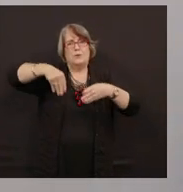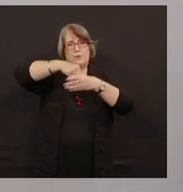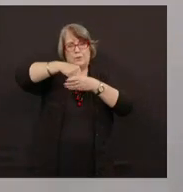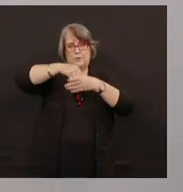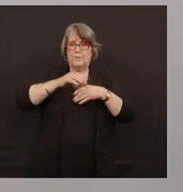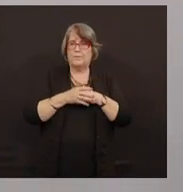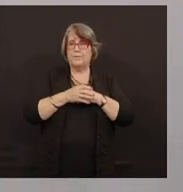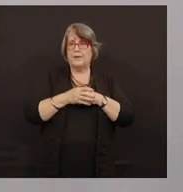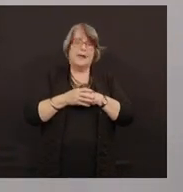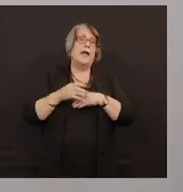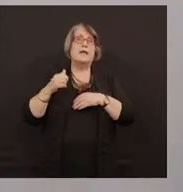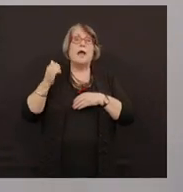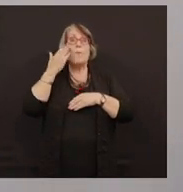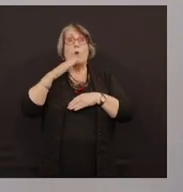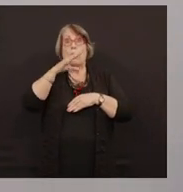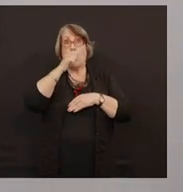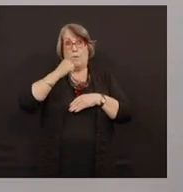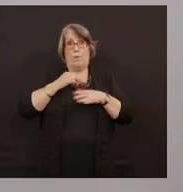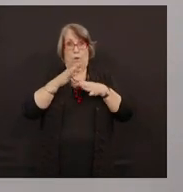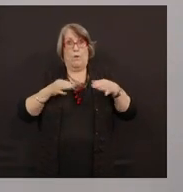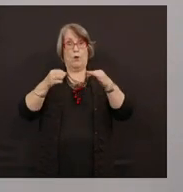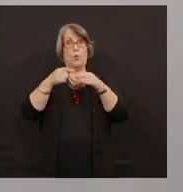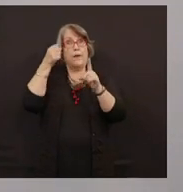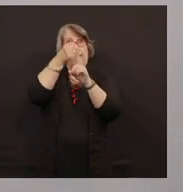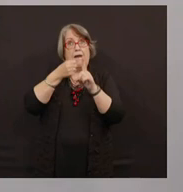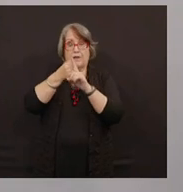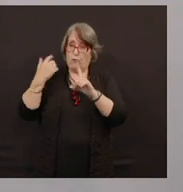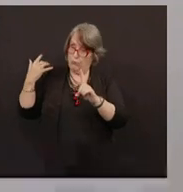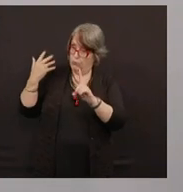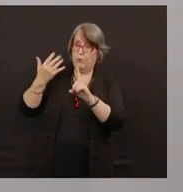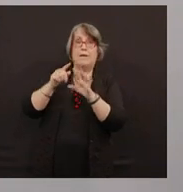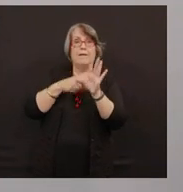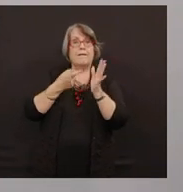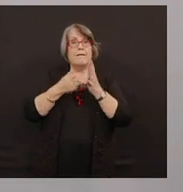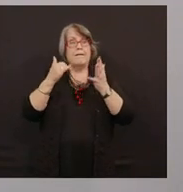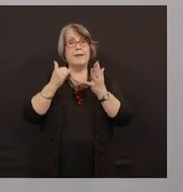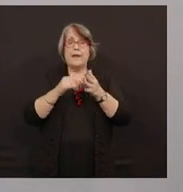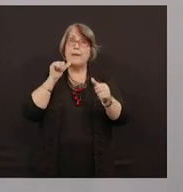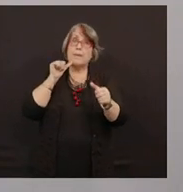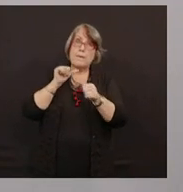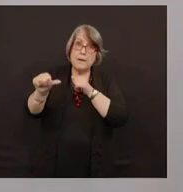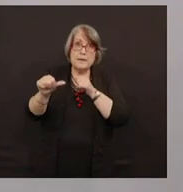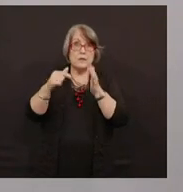example, at Purple Orange, one of the things we've advocated for many years is that the best